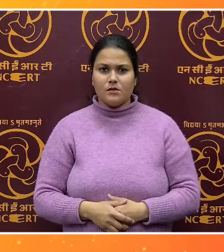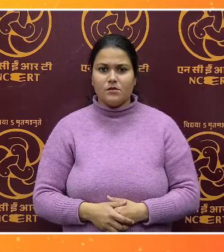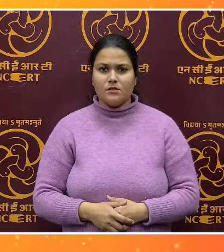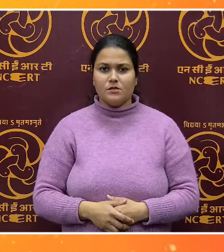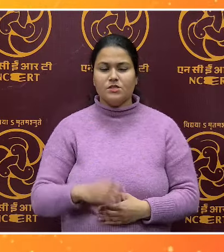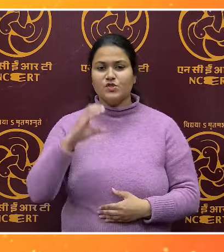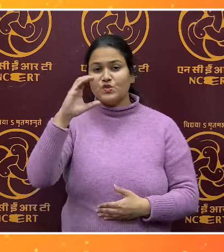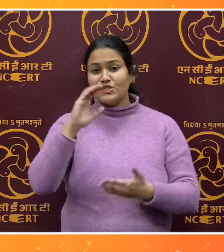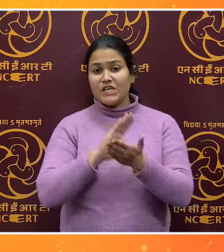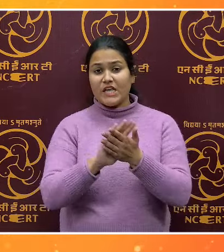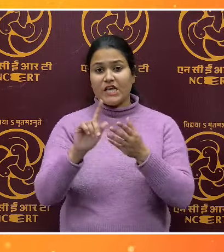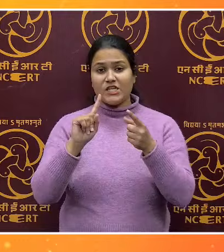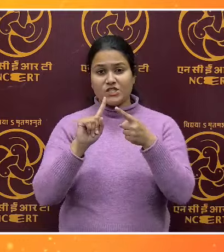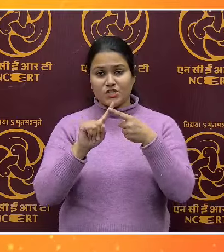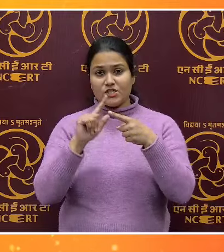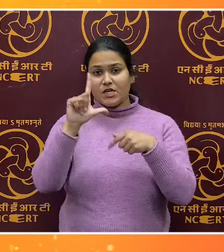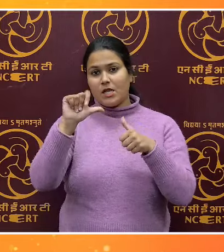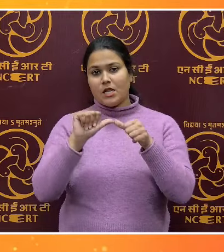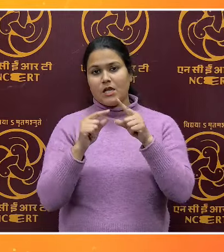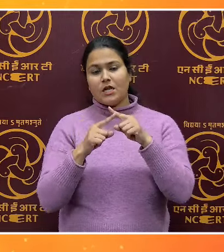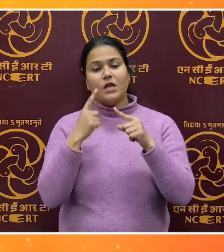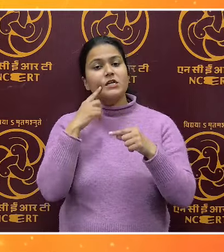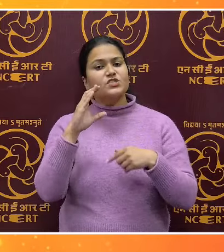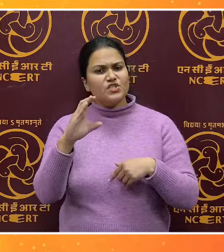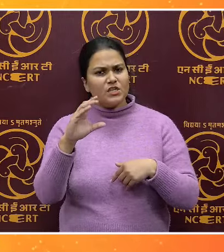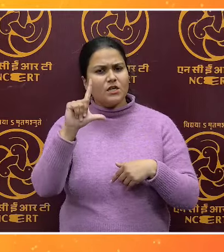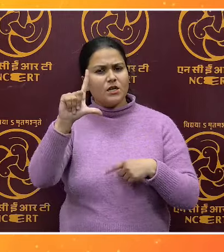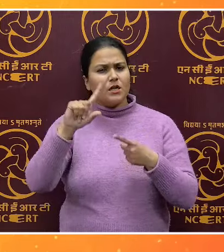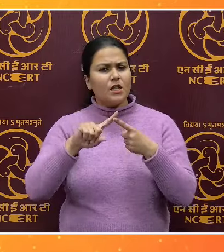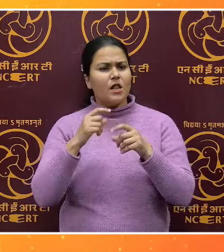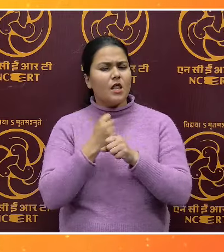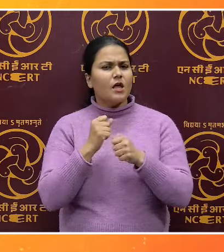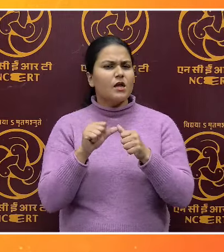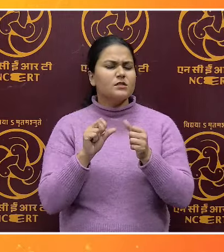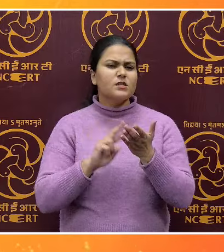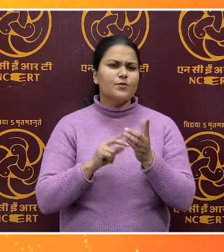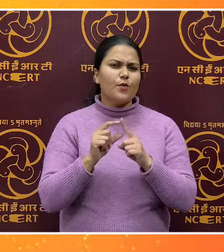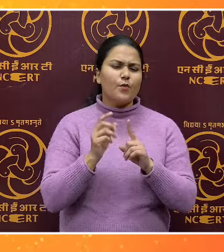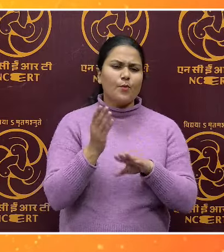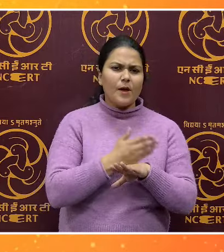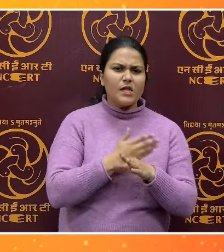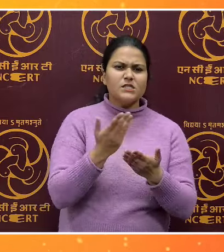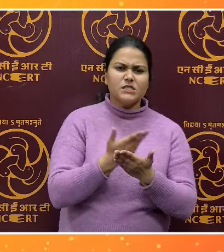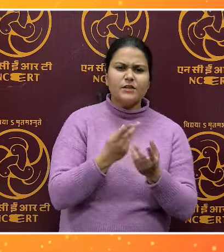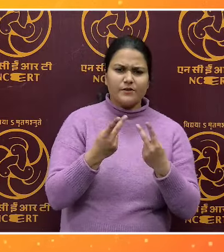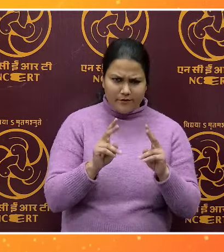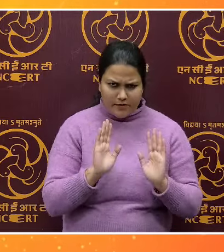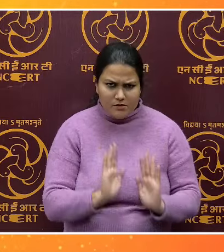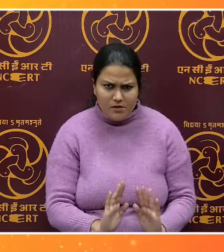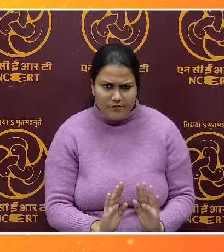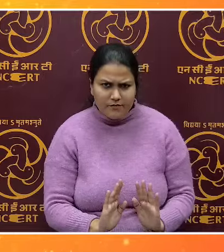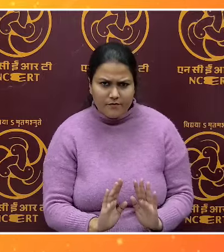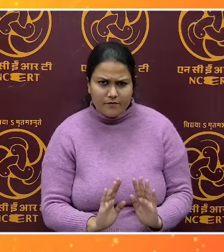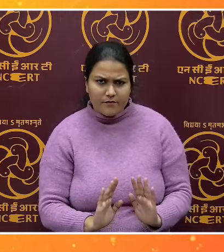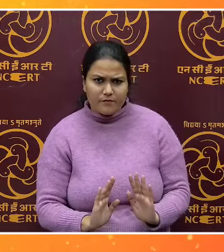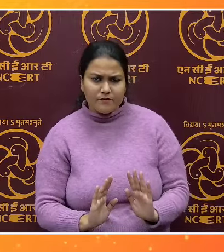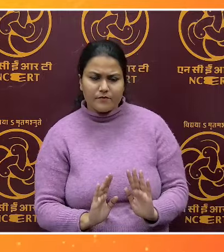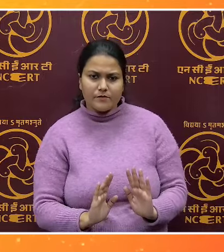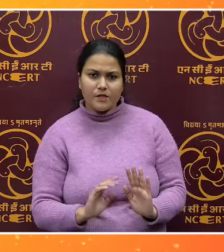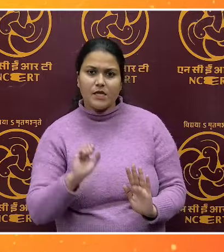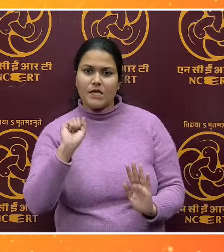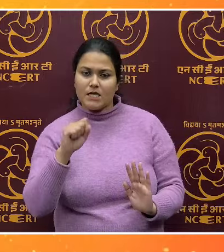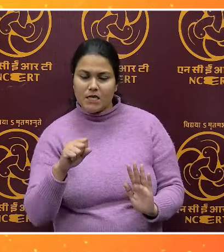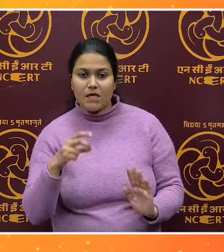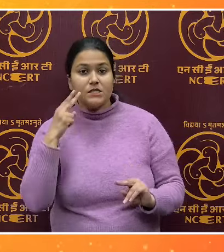ligands. Are they any different from the other 4 ligands that we have discussed so far? There is a little bit difference. Okay. In case of we